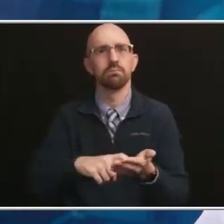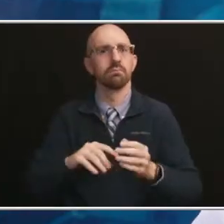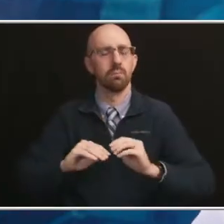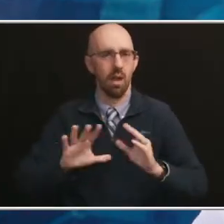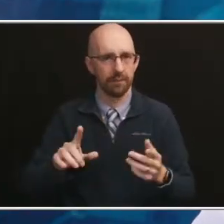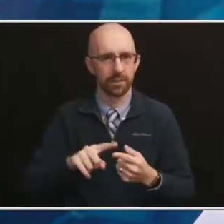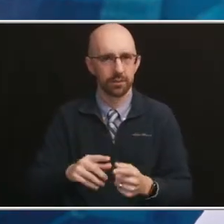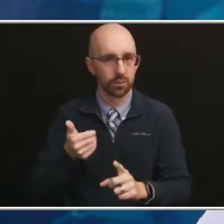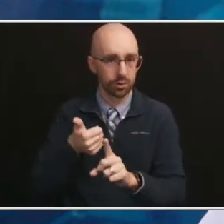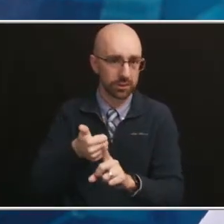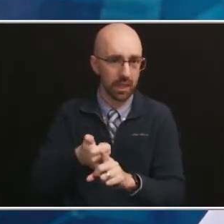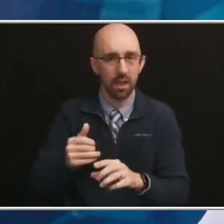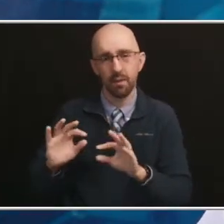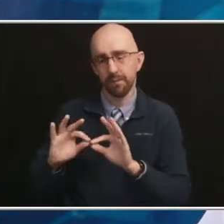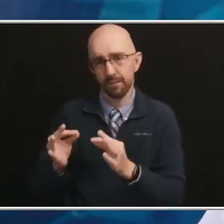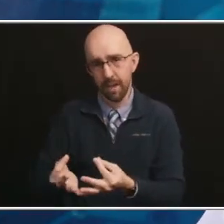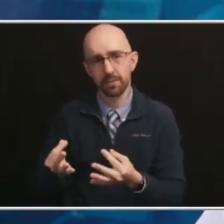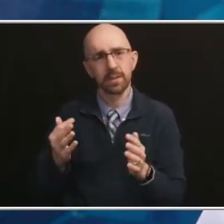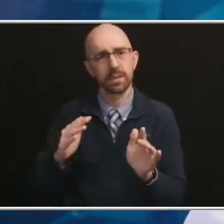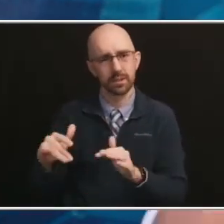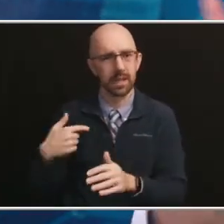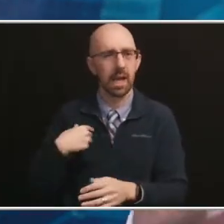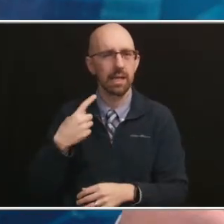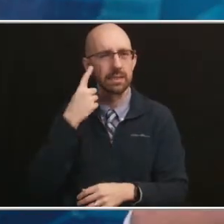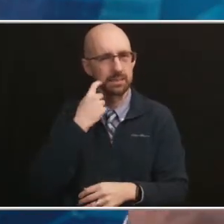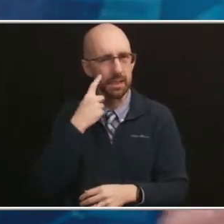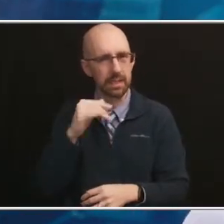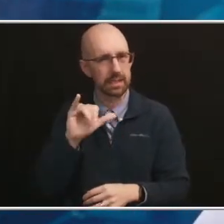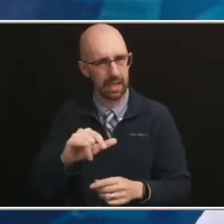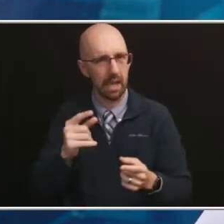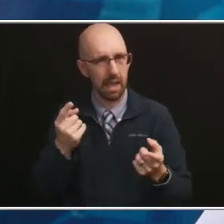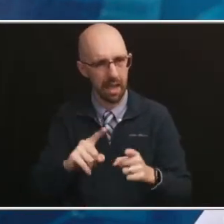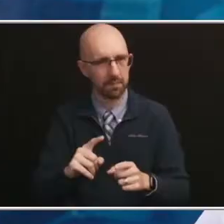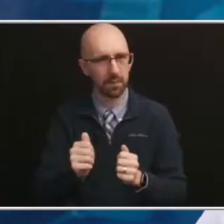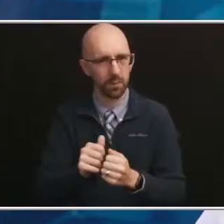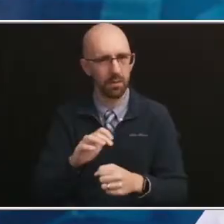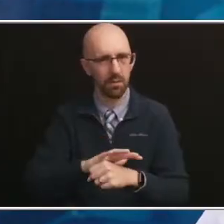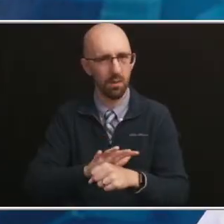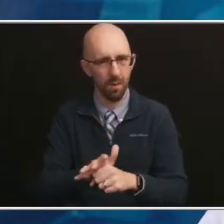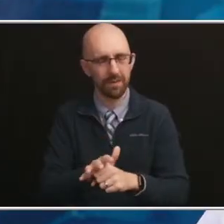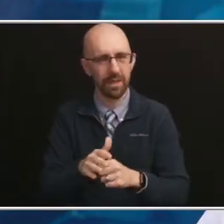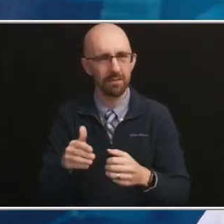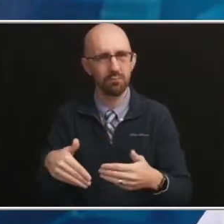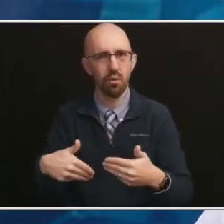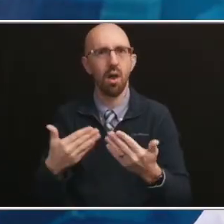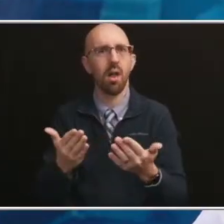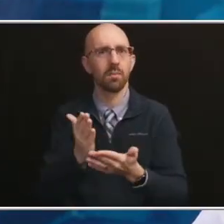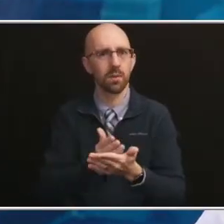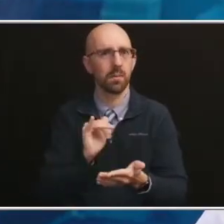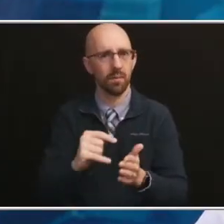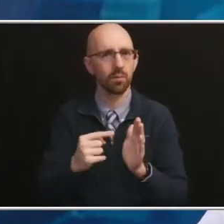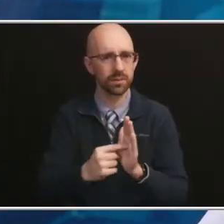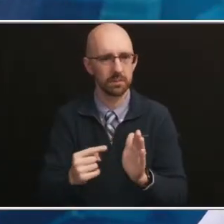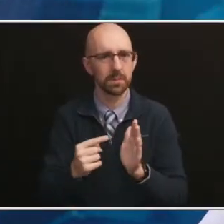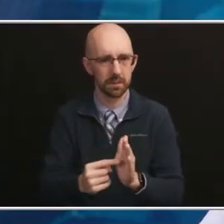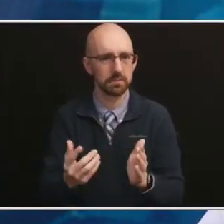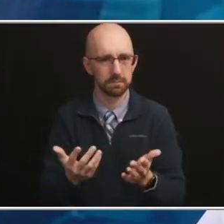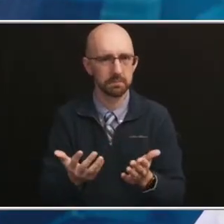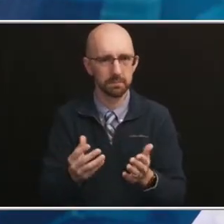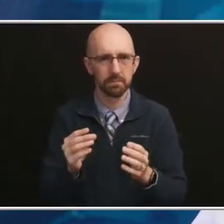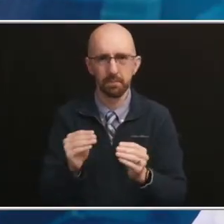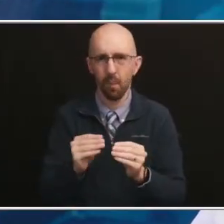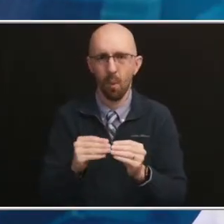family. And I suspect that's what happened. Sort of COVID brought out some of those symptoms and made them more observable.